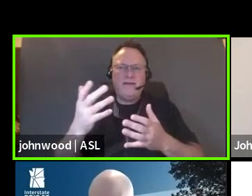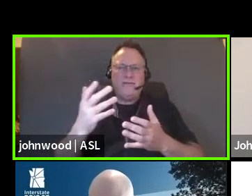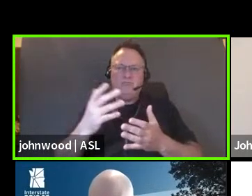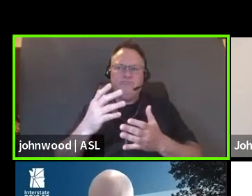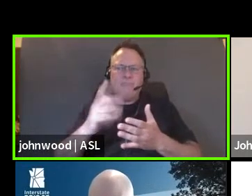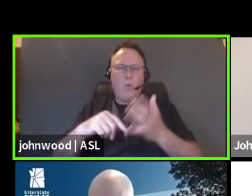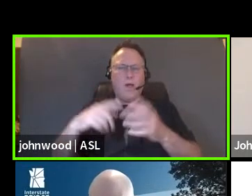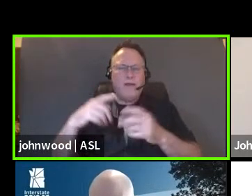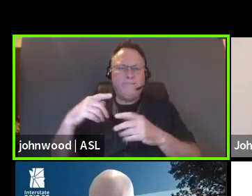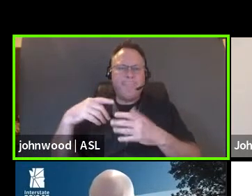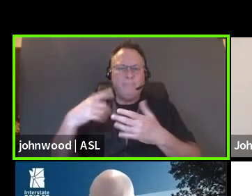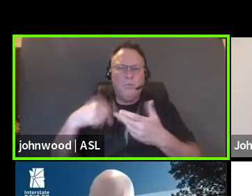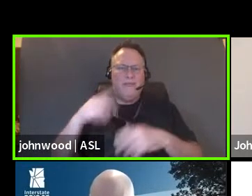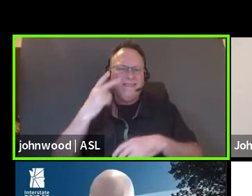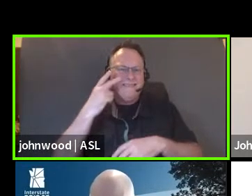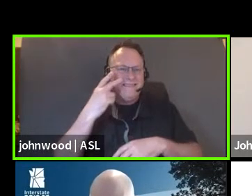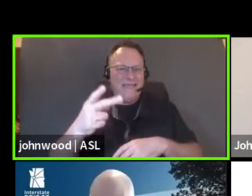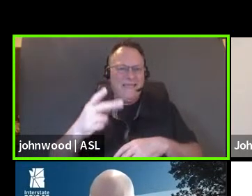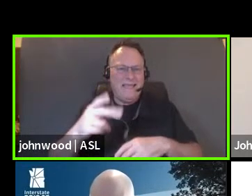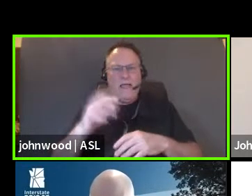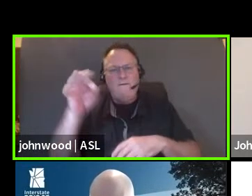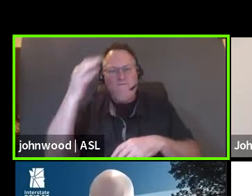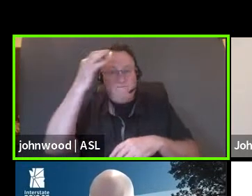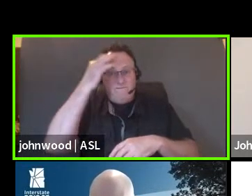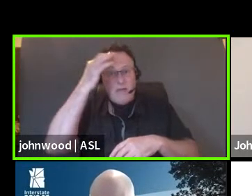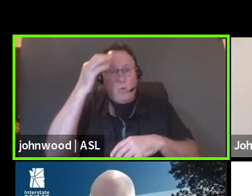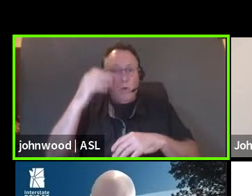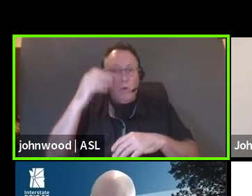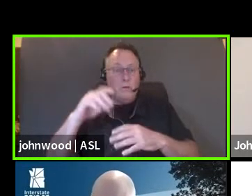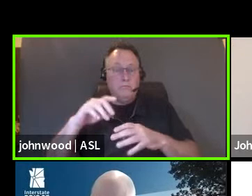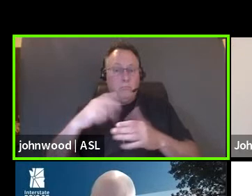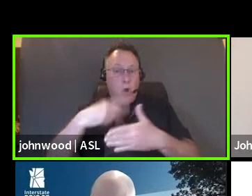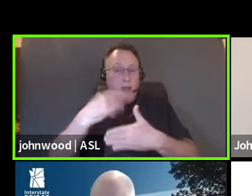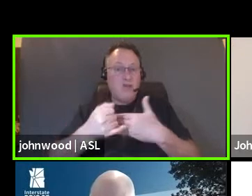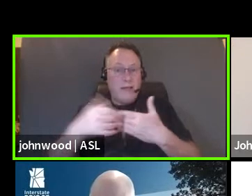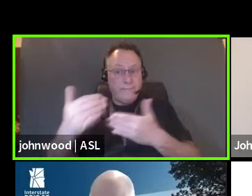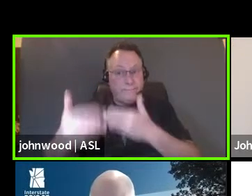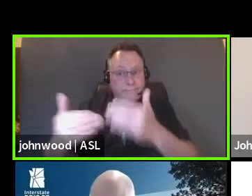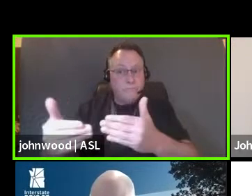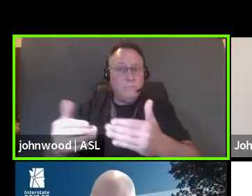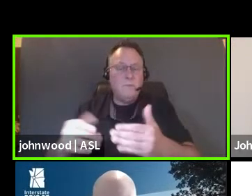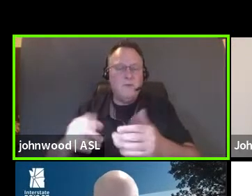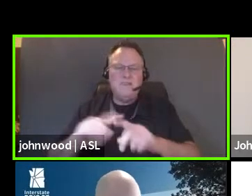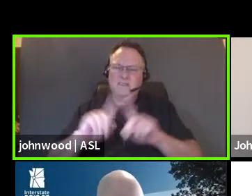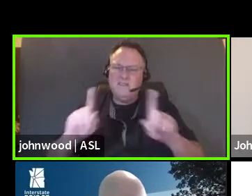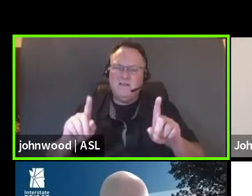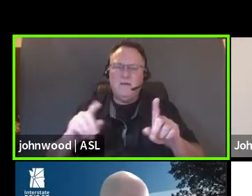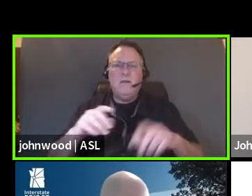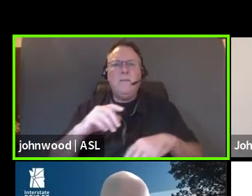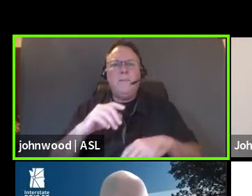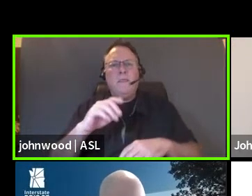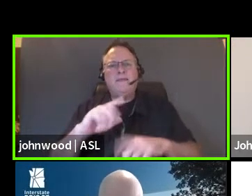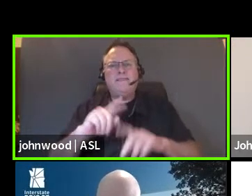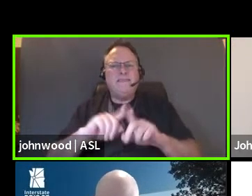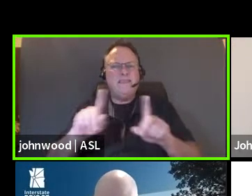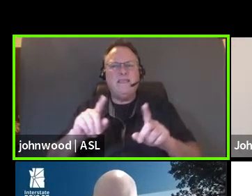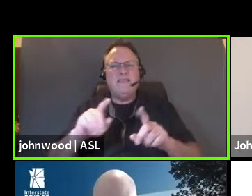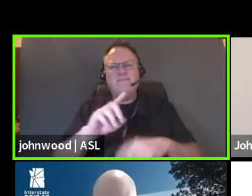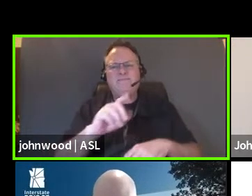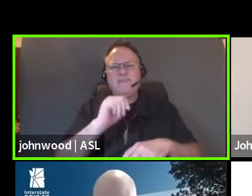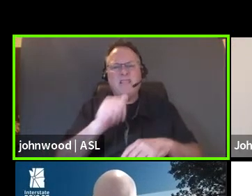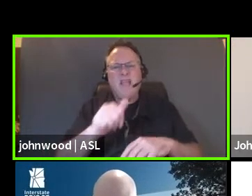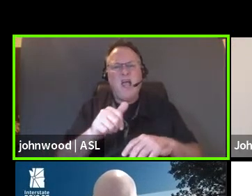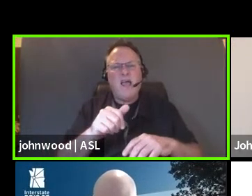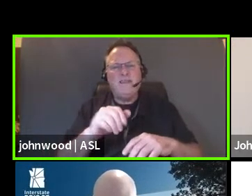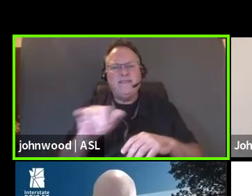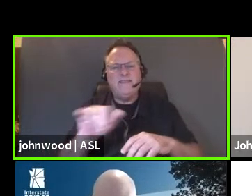a federally funded project, which is just focused on sort of disparate impact or disproportionate impact